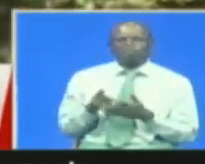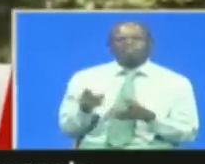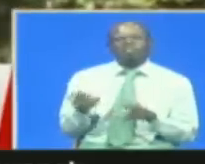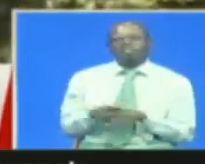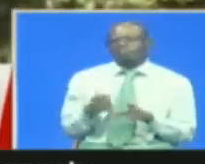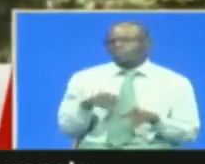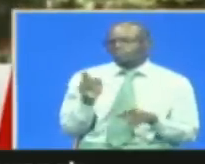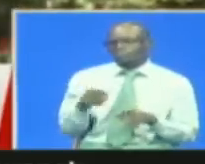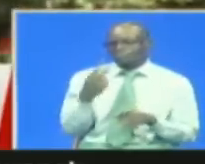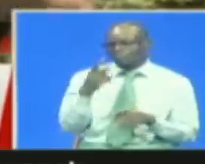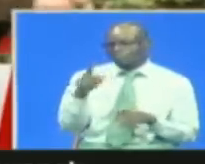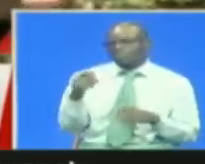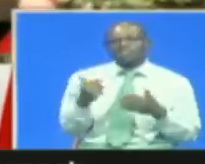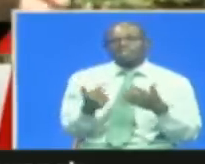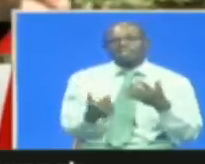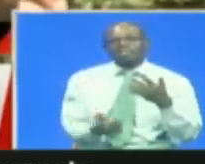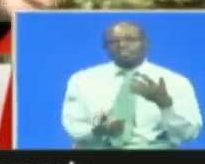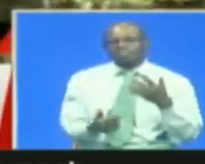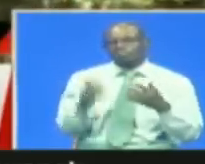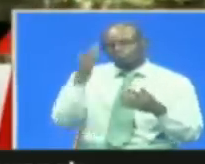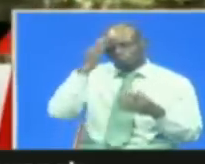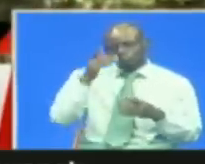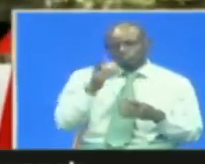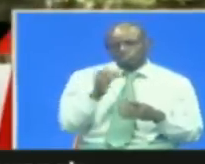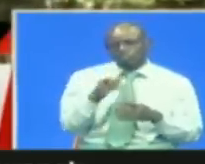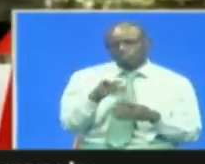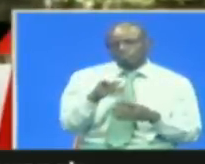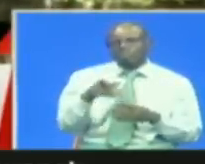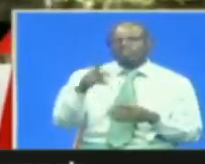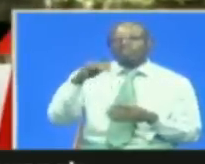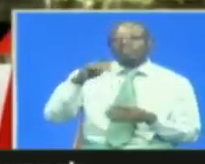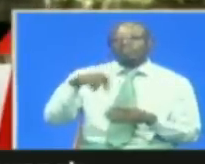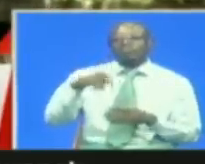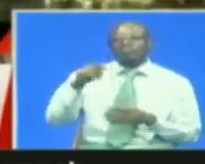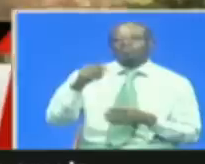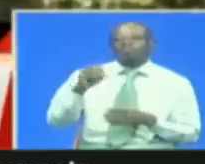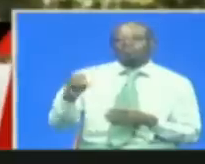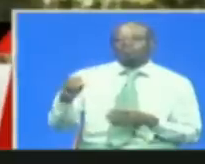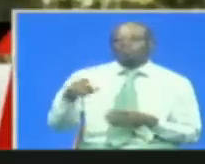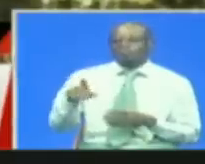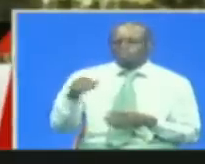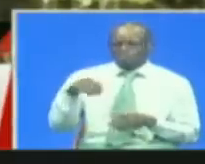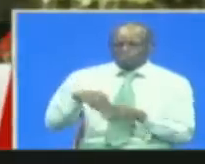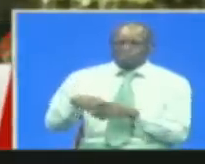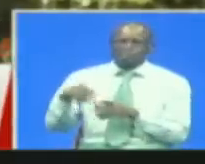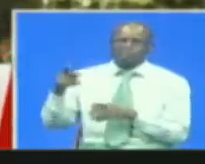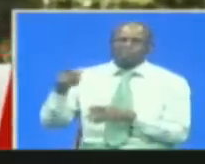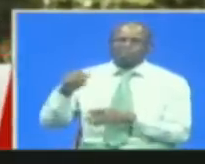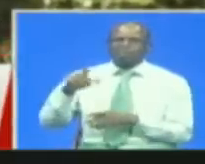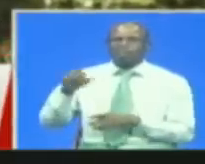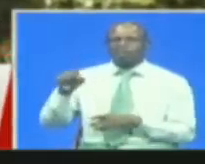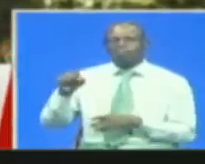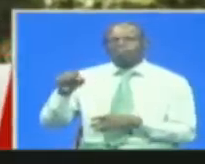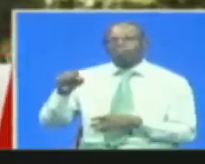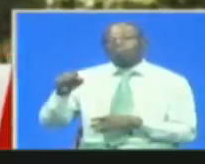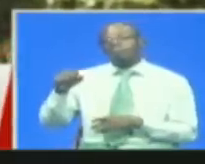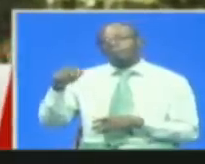tujue huyu kama ni Kipto ako hapa Kapsaret shamba yake ni